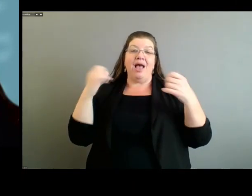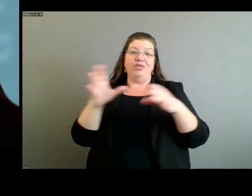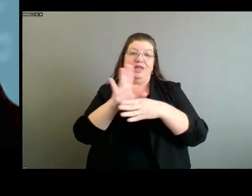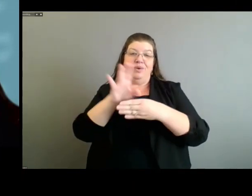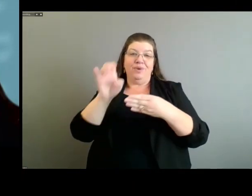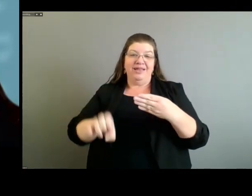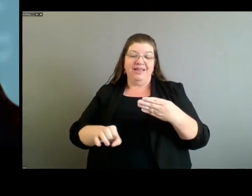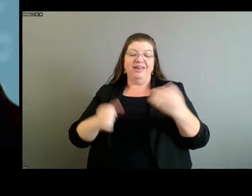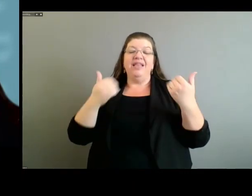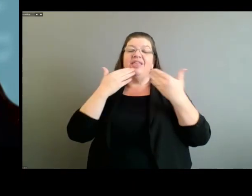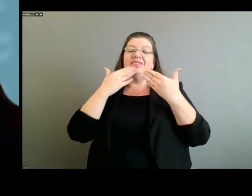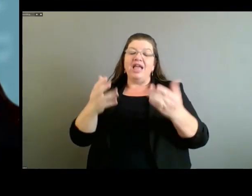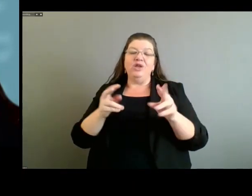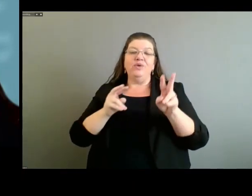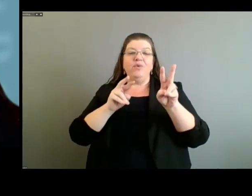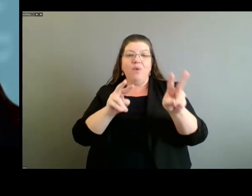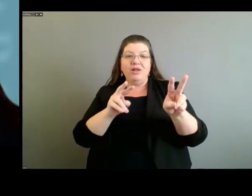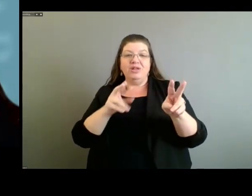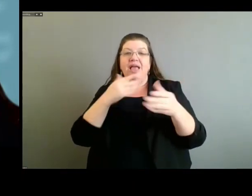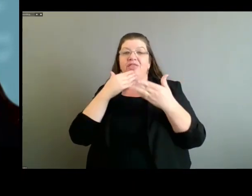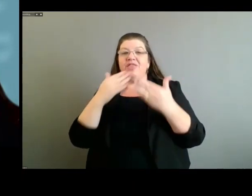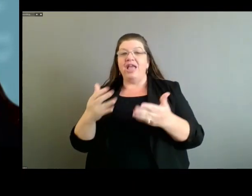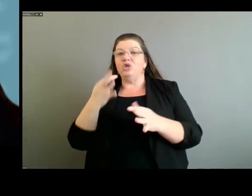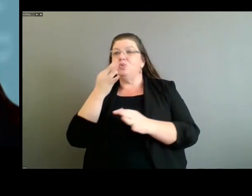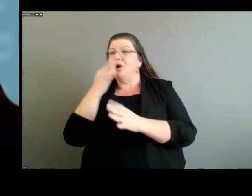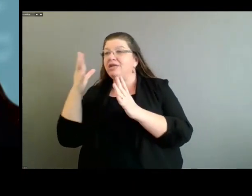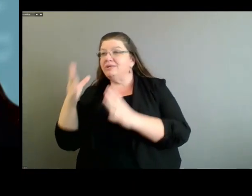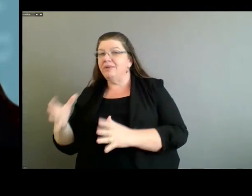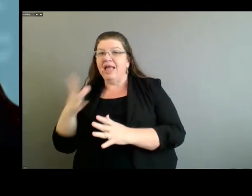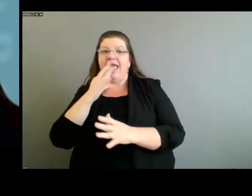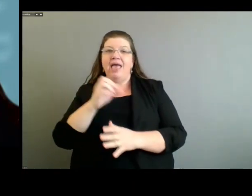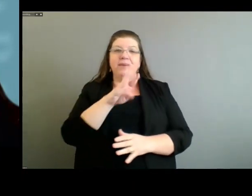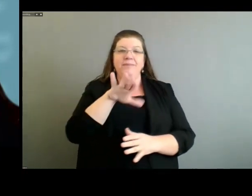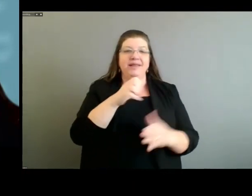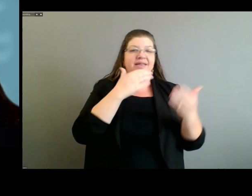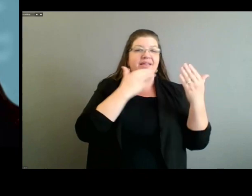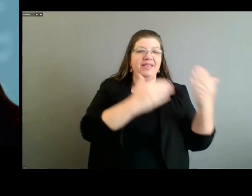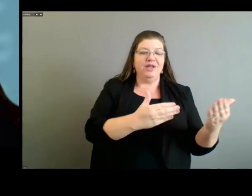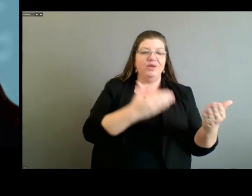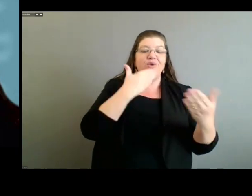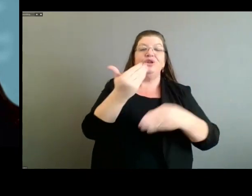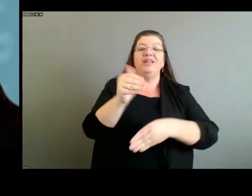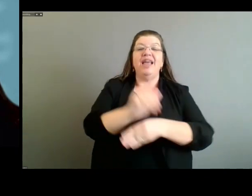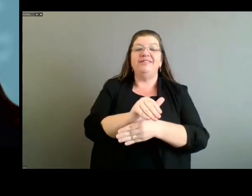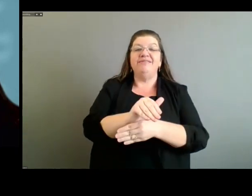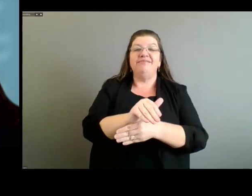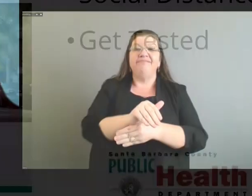Thank you everyone for joining us, and thank you to our experts and the media. Good night.